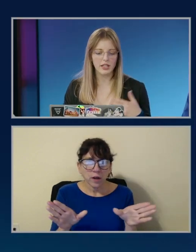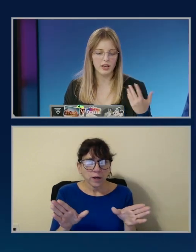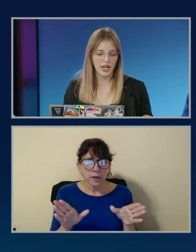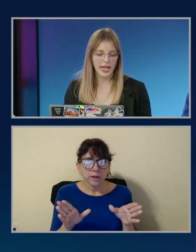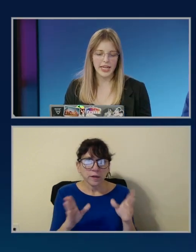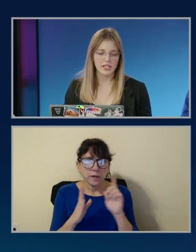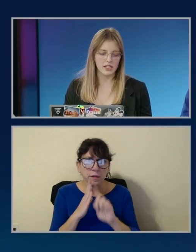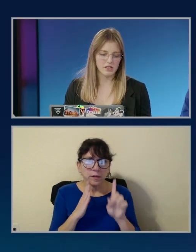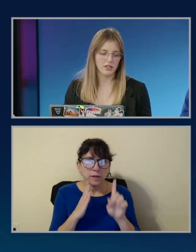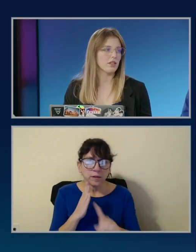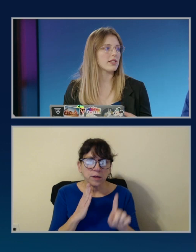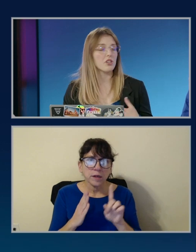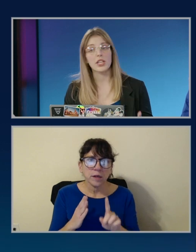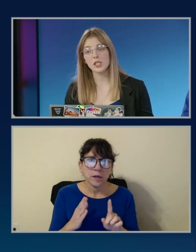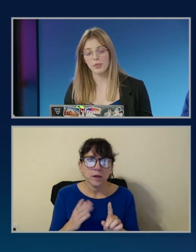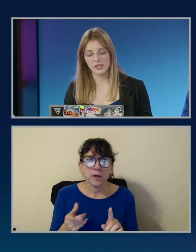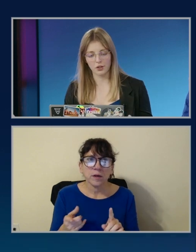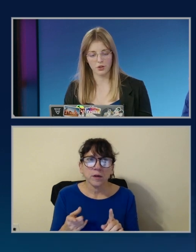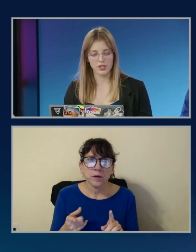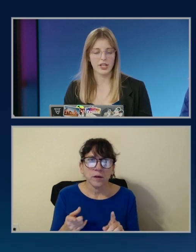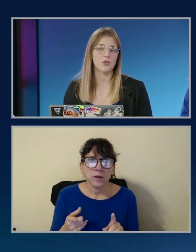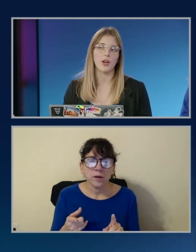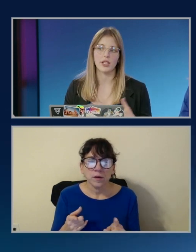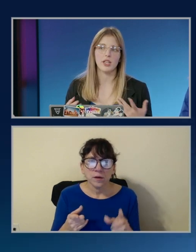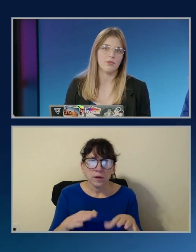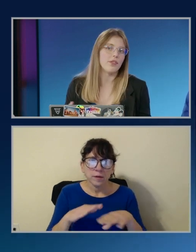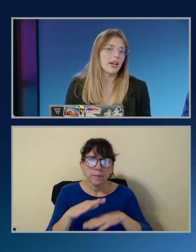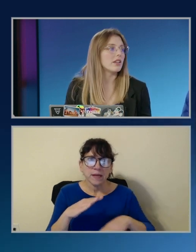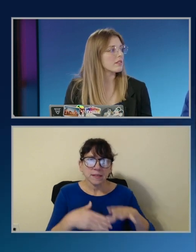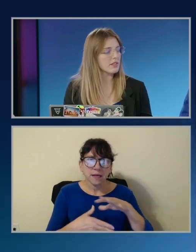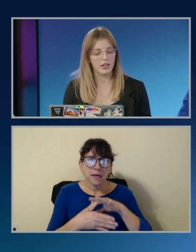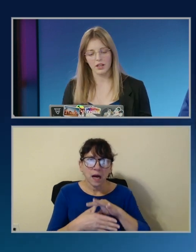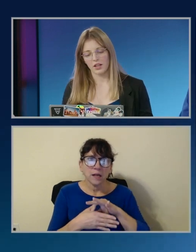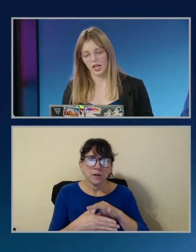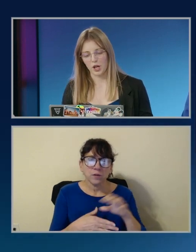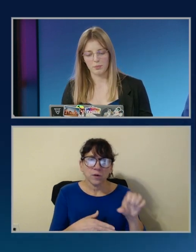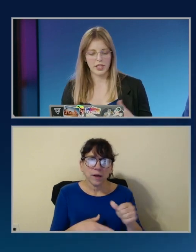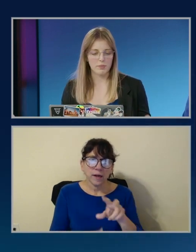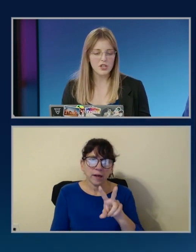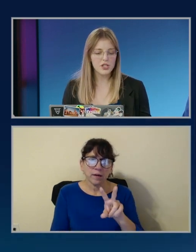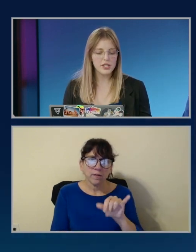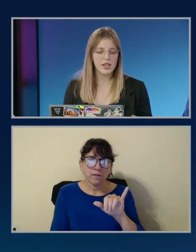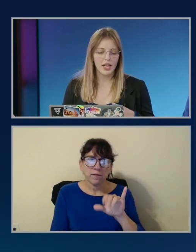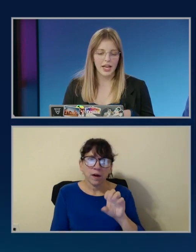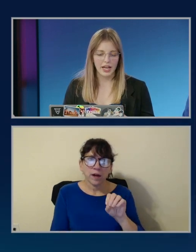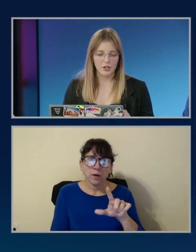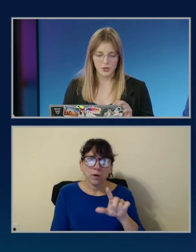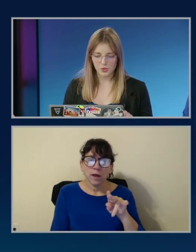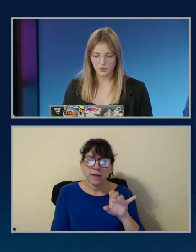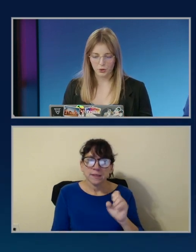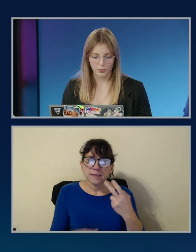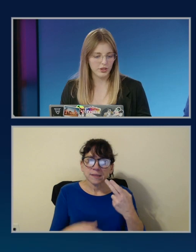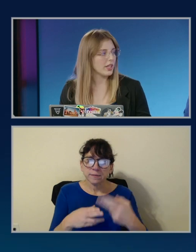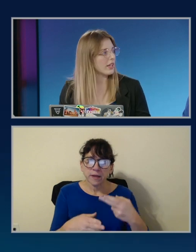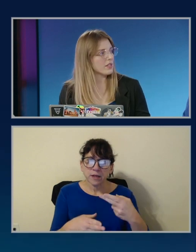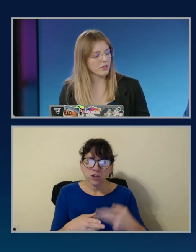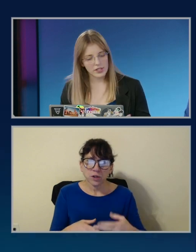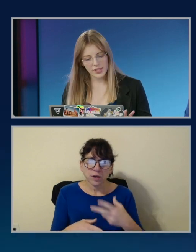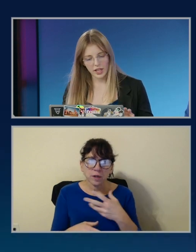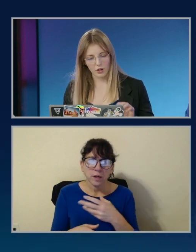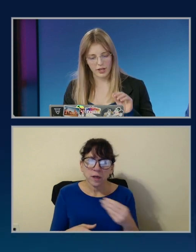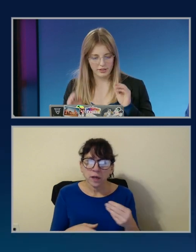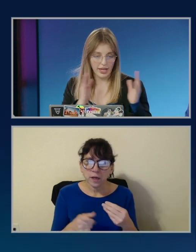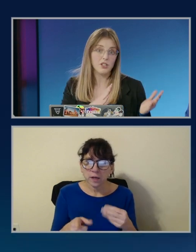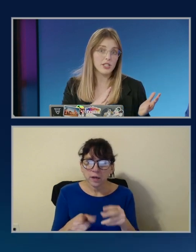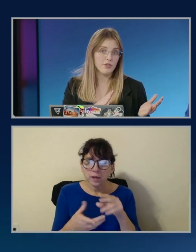can see here, hate, insults, sexually explicit content, or any violence being mentioned. And what's also noteworthy here is you can